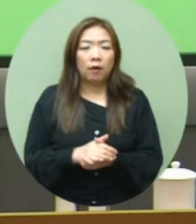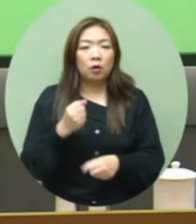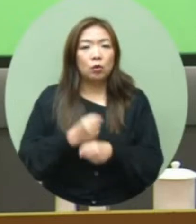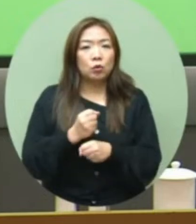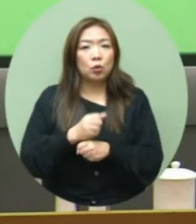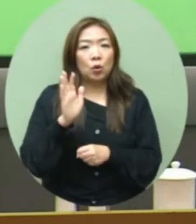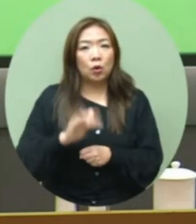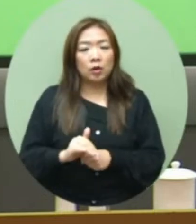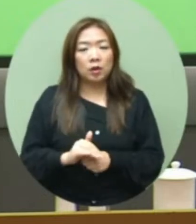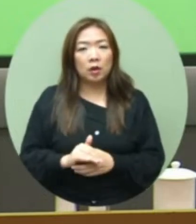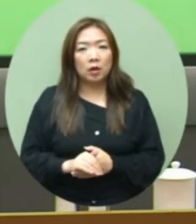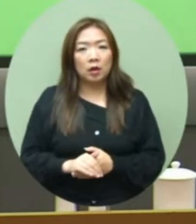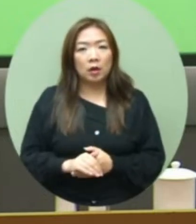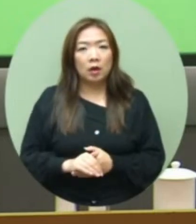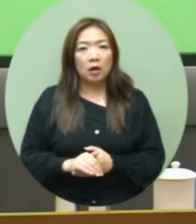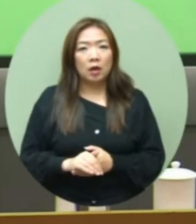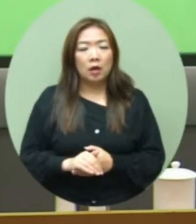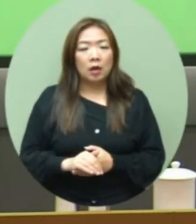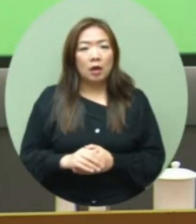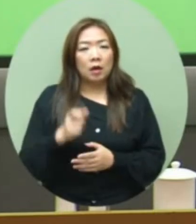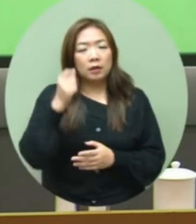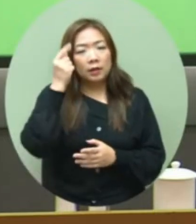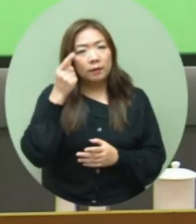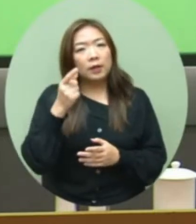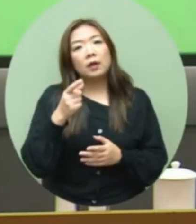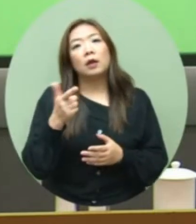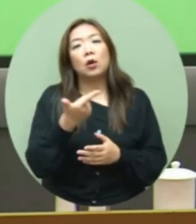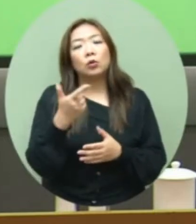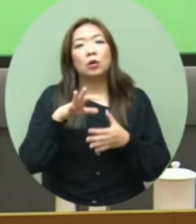you will see measures will be in place soon.